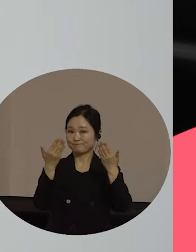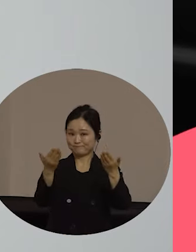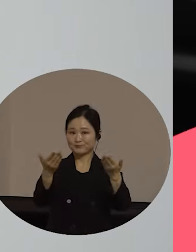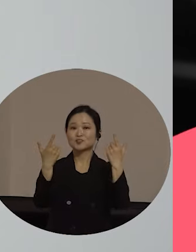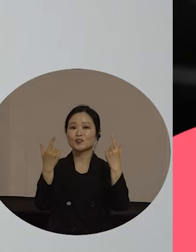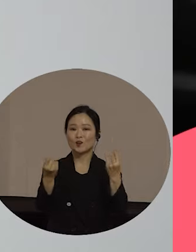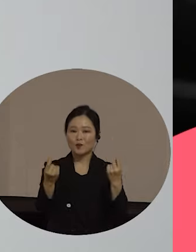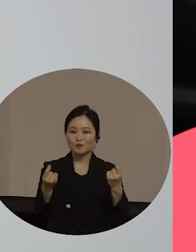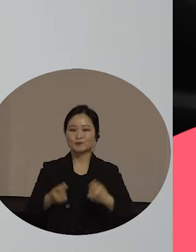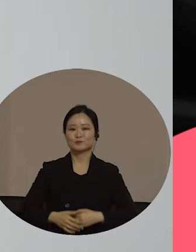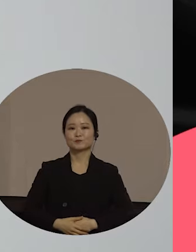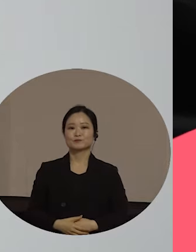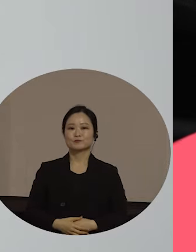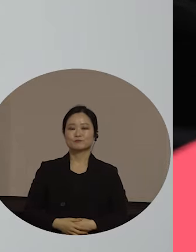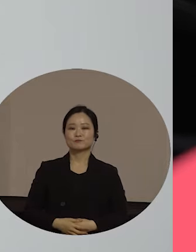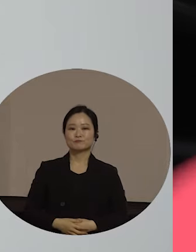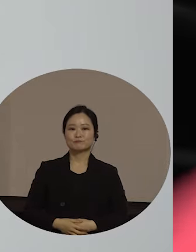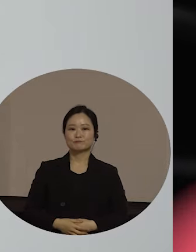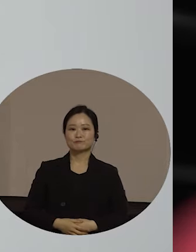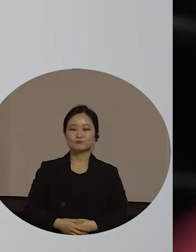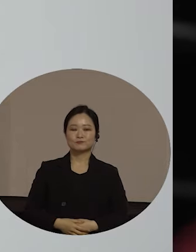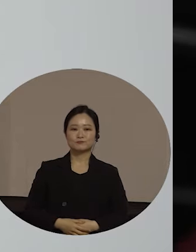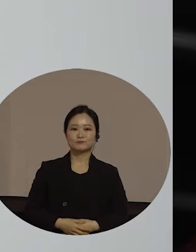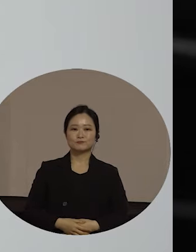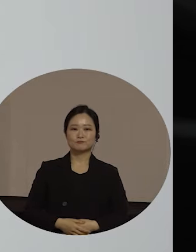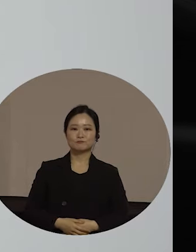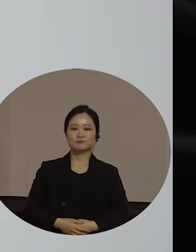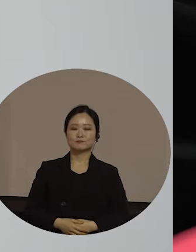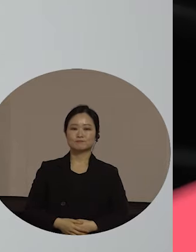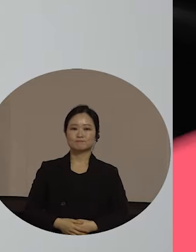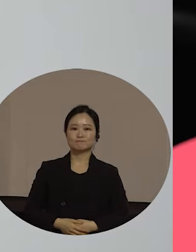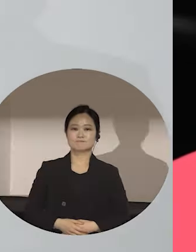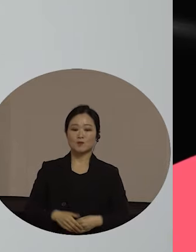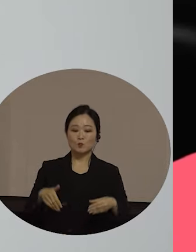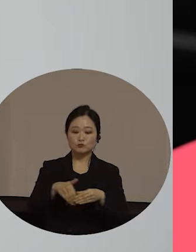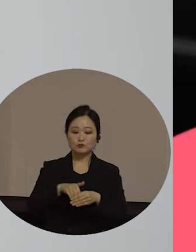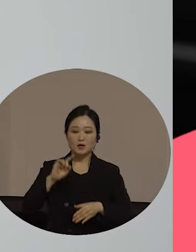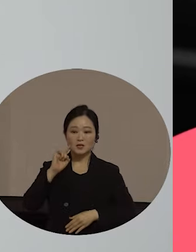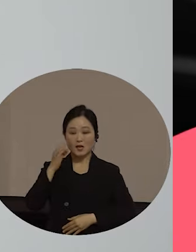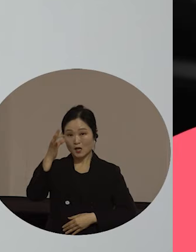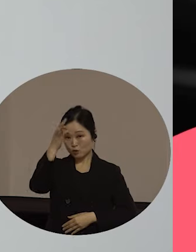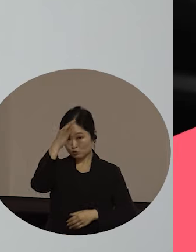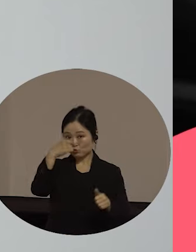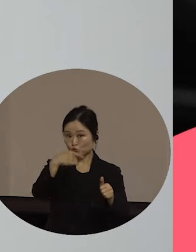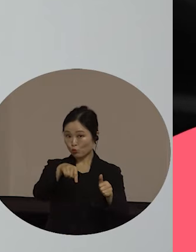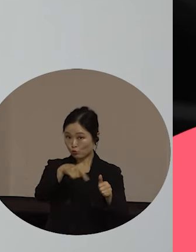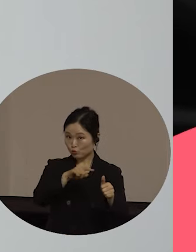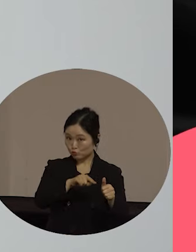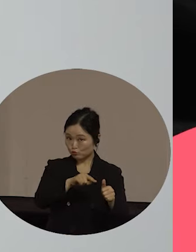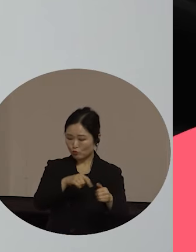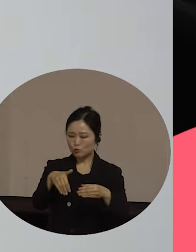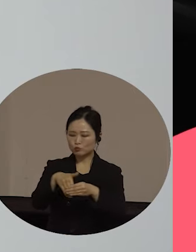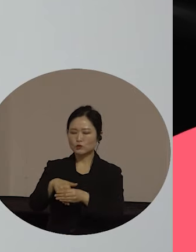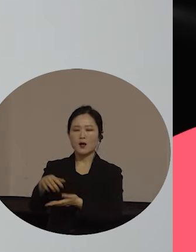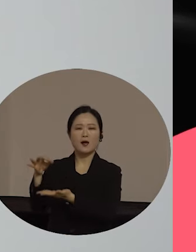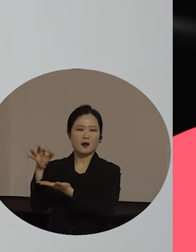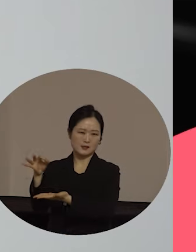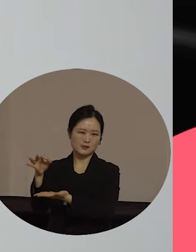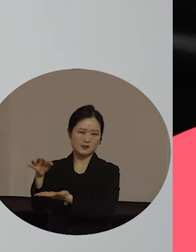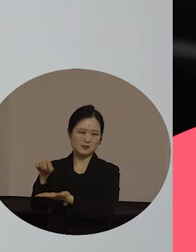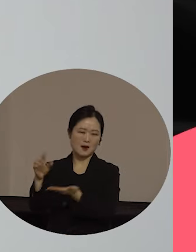cultural education policy is based on the national value. So we do have the over